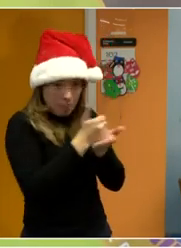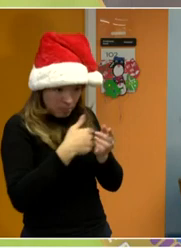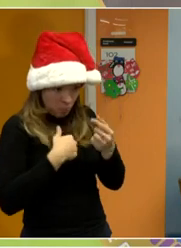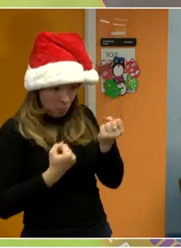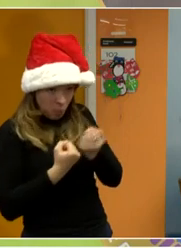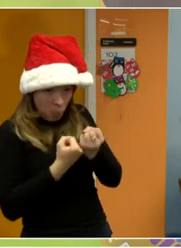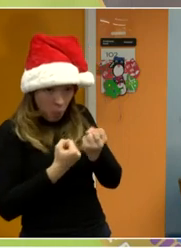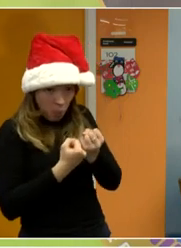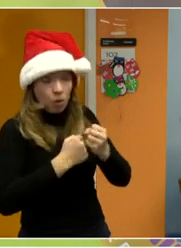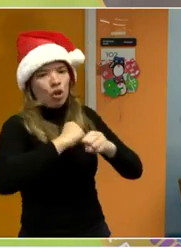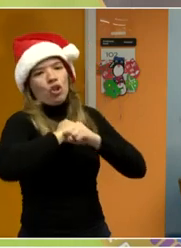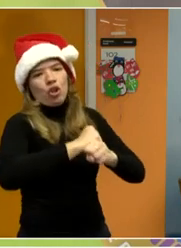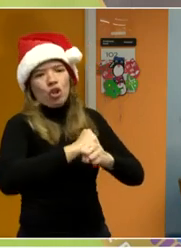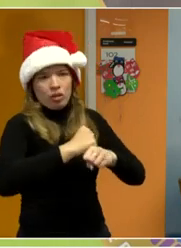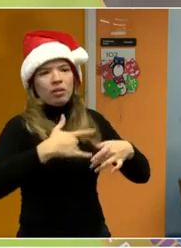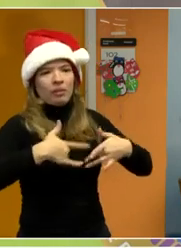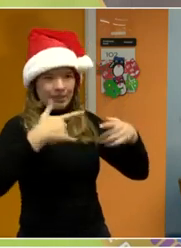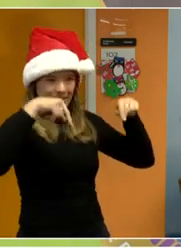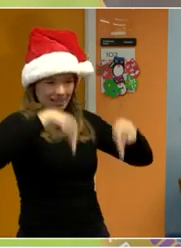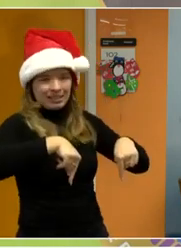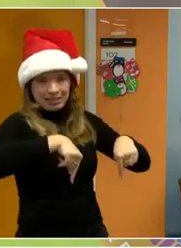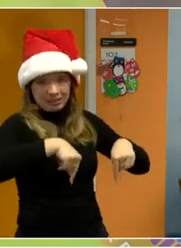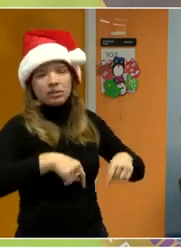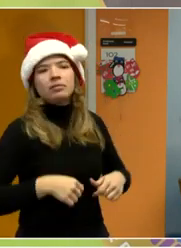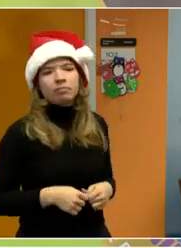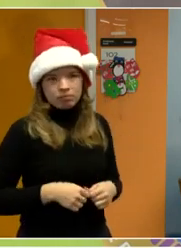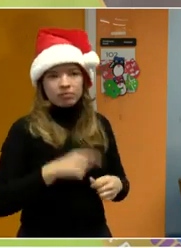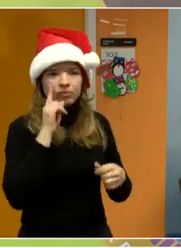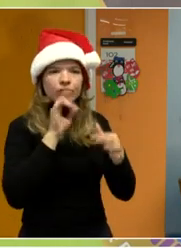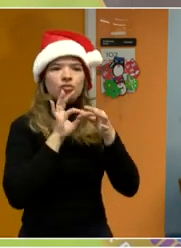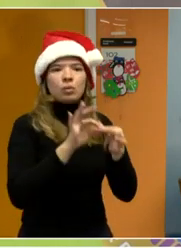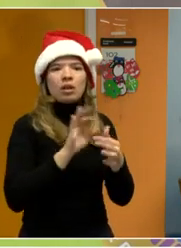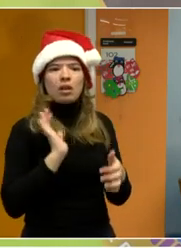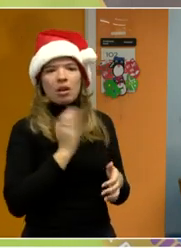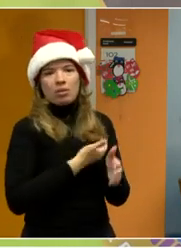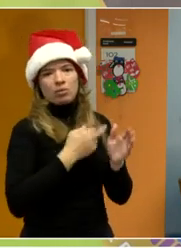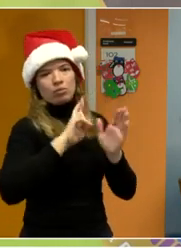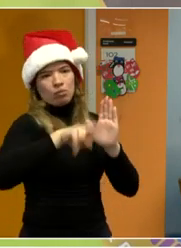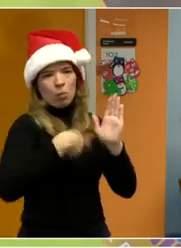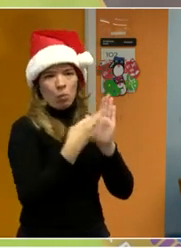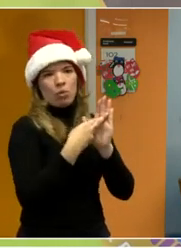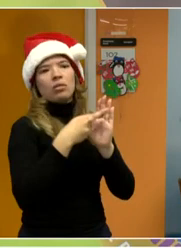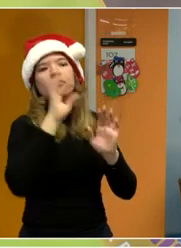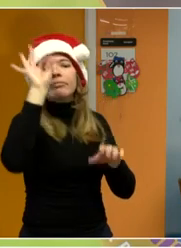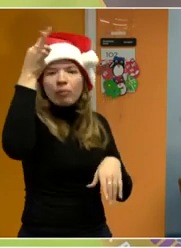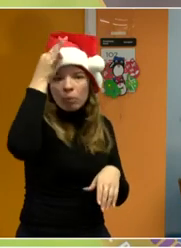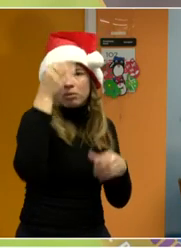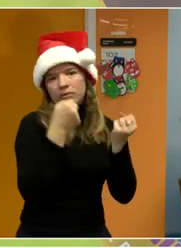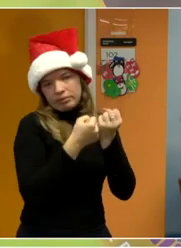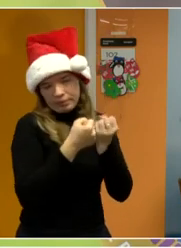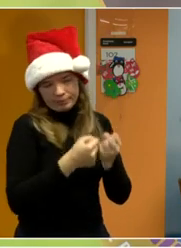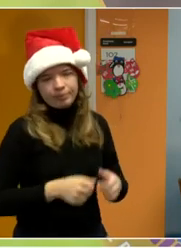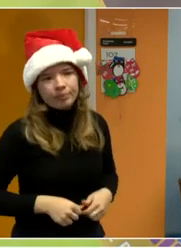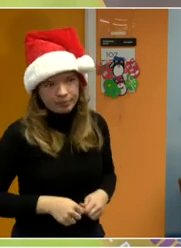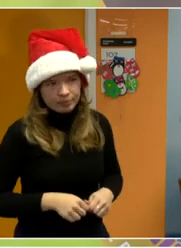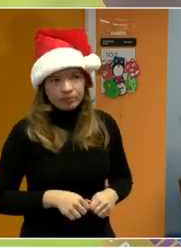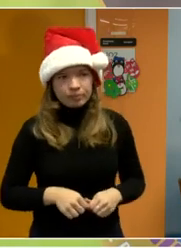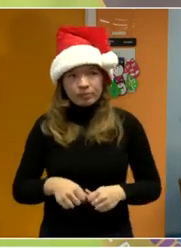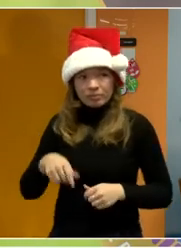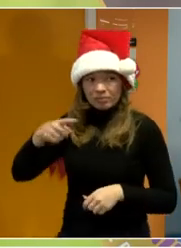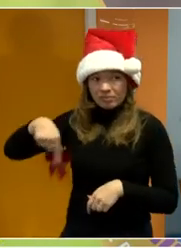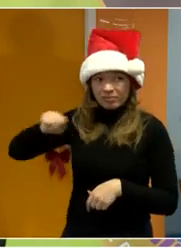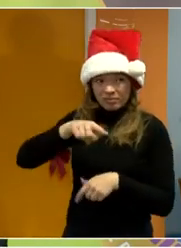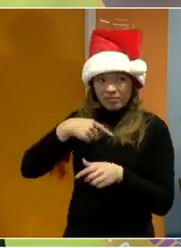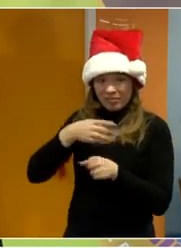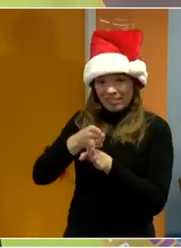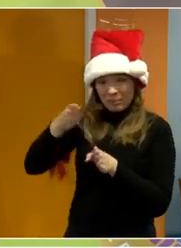security events that relate to our role supporting the federal government. And I guess the people in the neighborhoods have to have